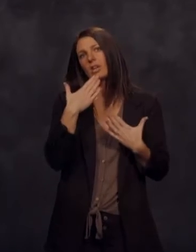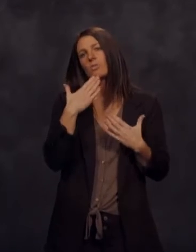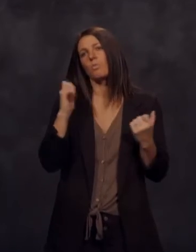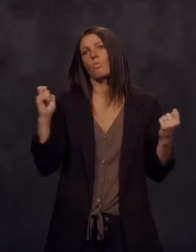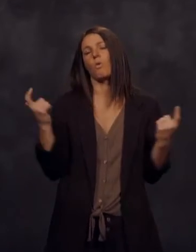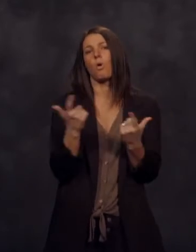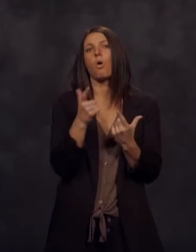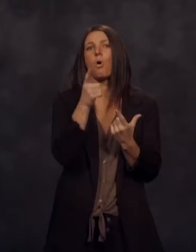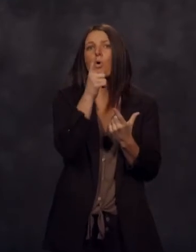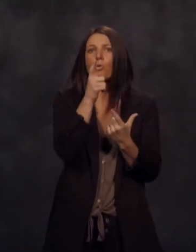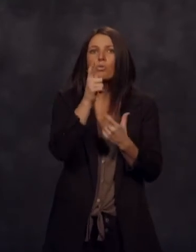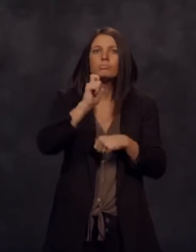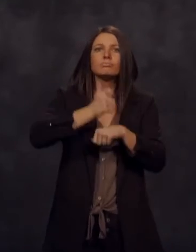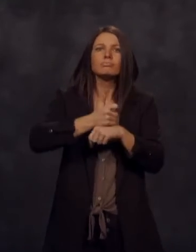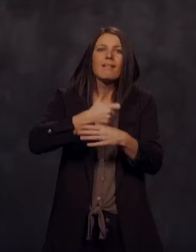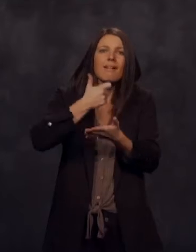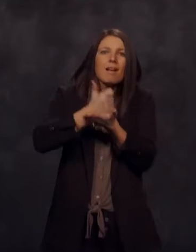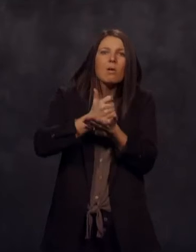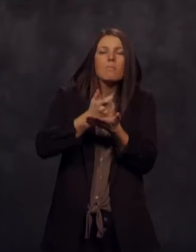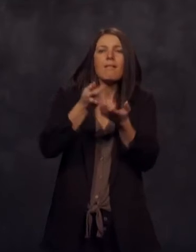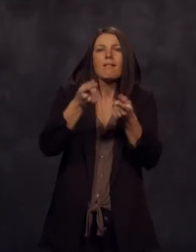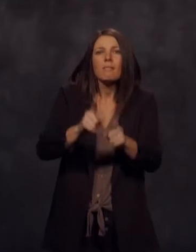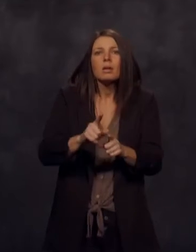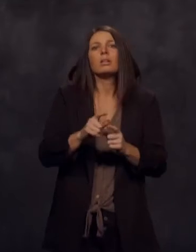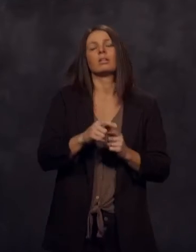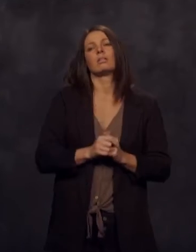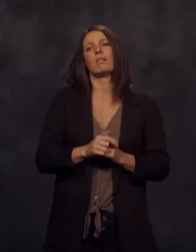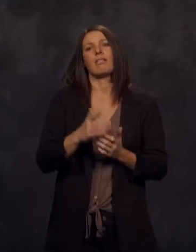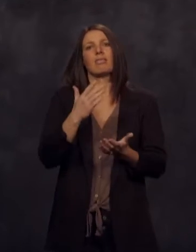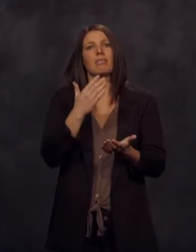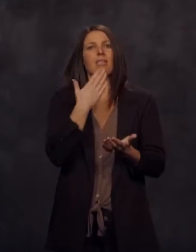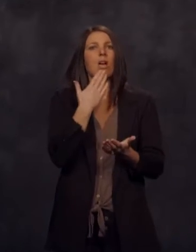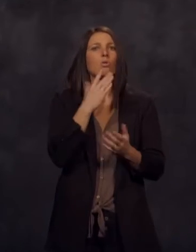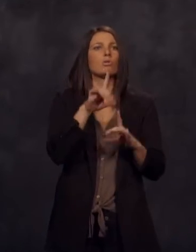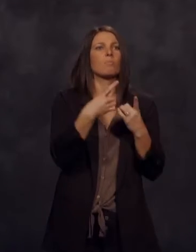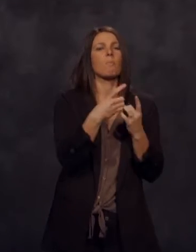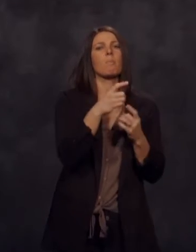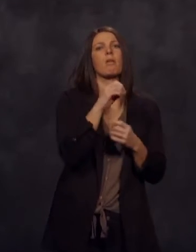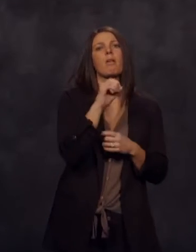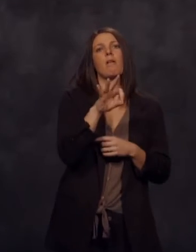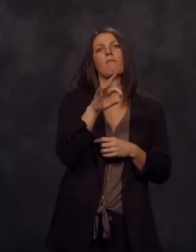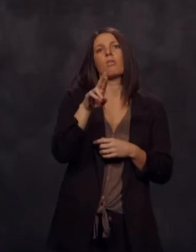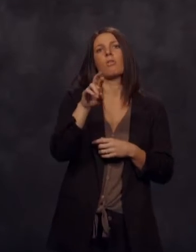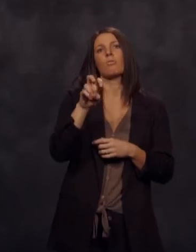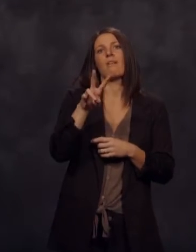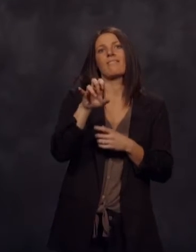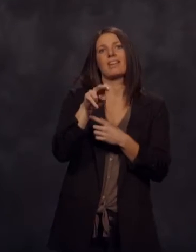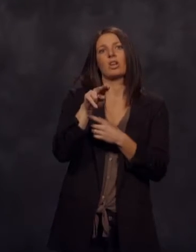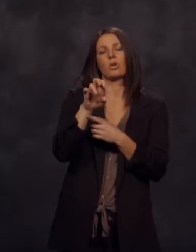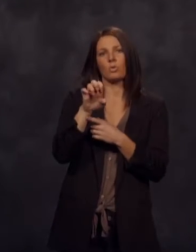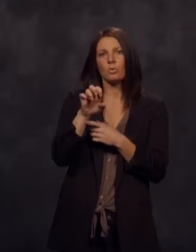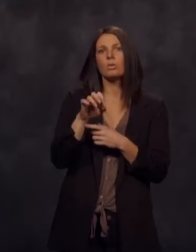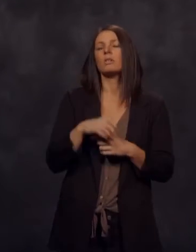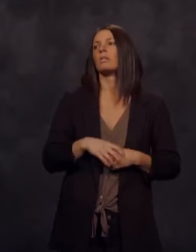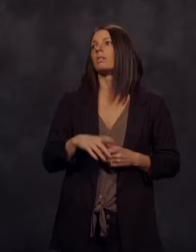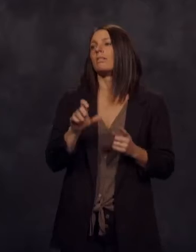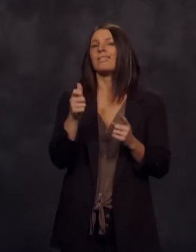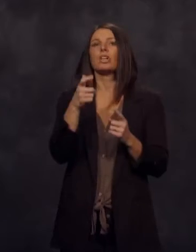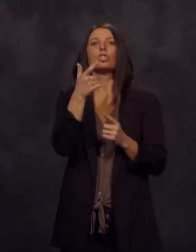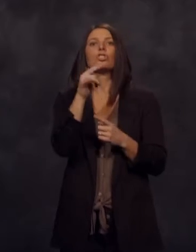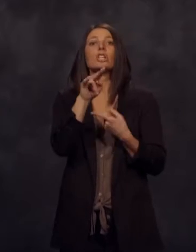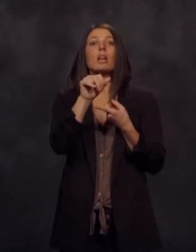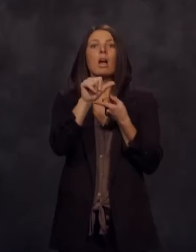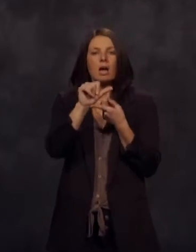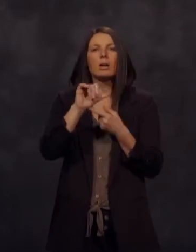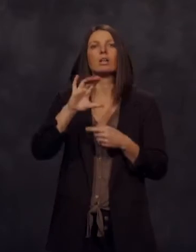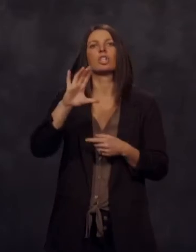everyone who made this happen. Thank you to the Department of Revenue. And I want to introduce a Chester County resident of mine, Gina,